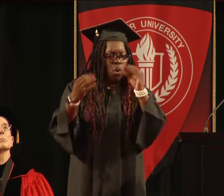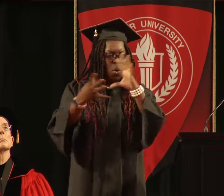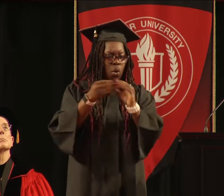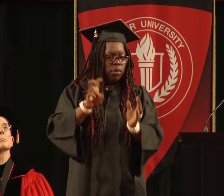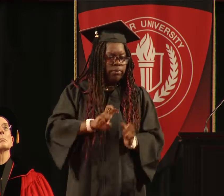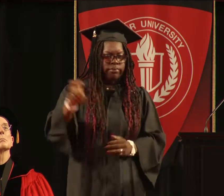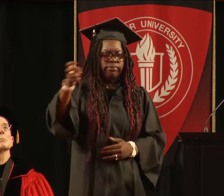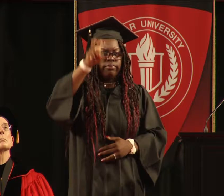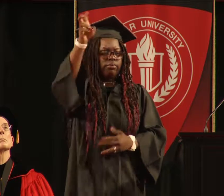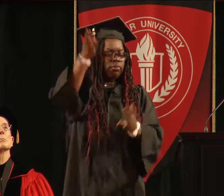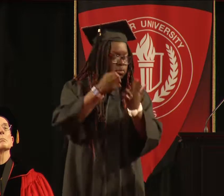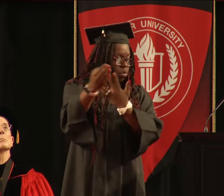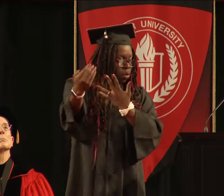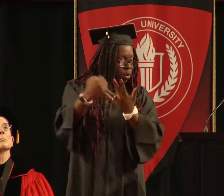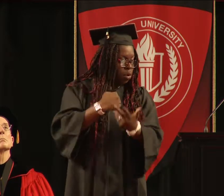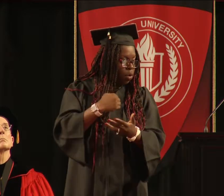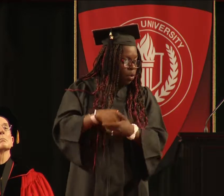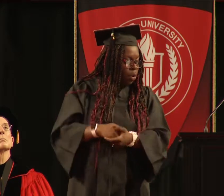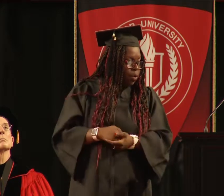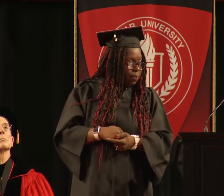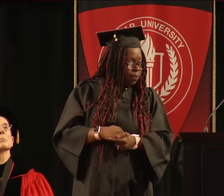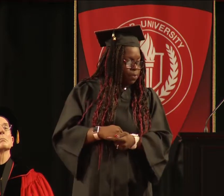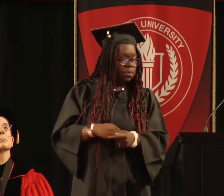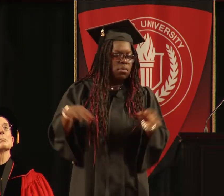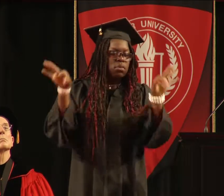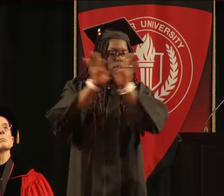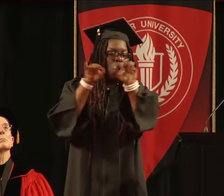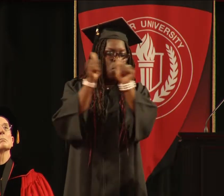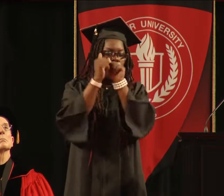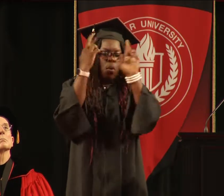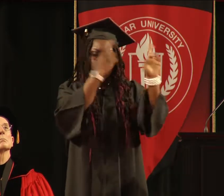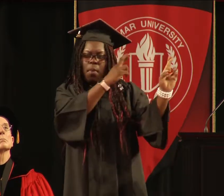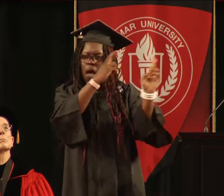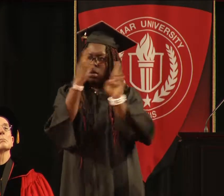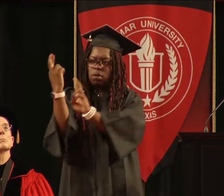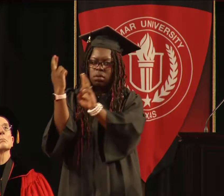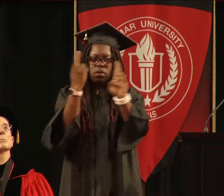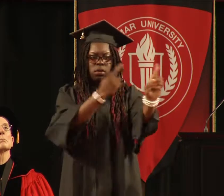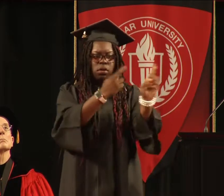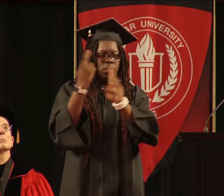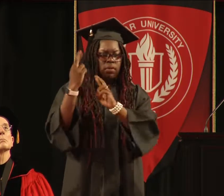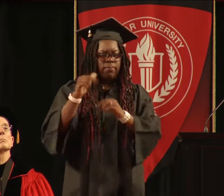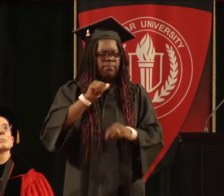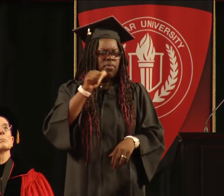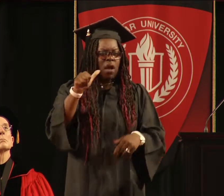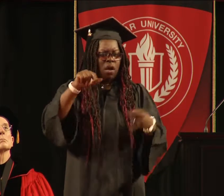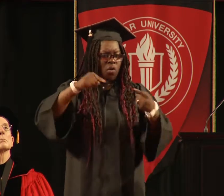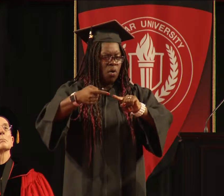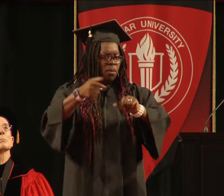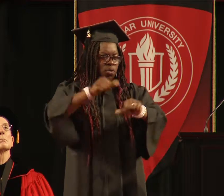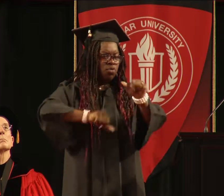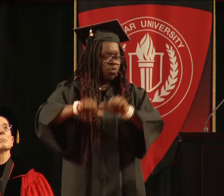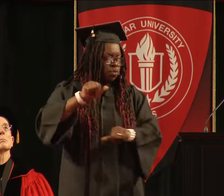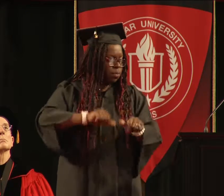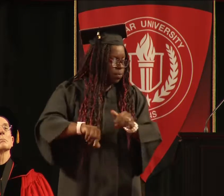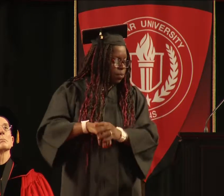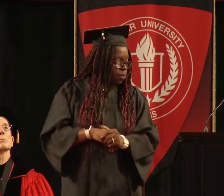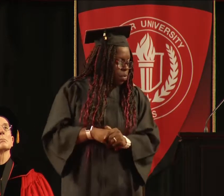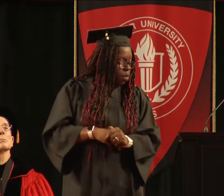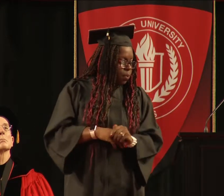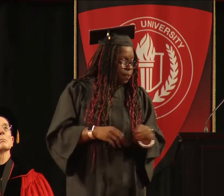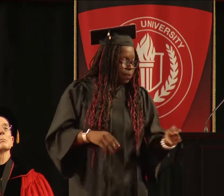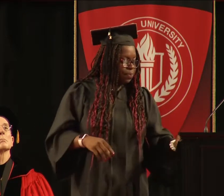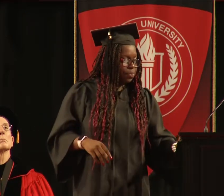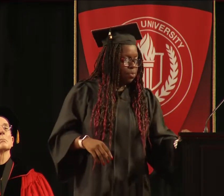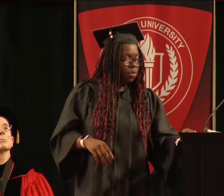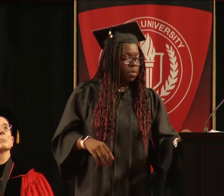our values, and it was just a journey that we went through, and we were able to do it with respect and